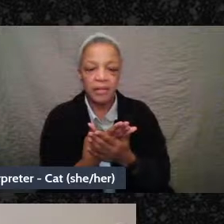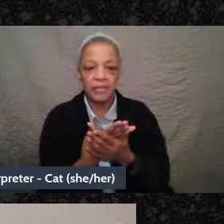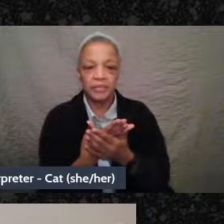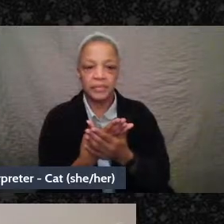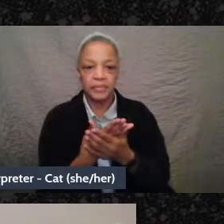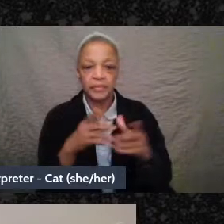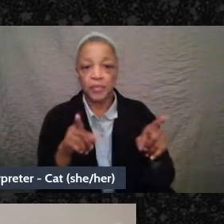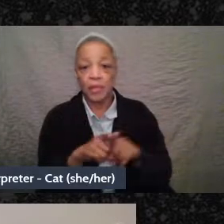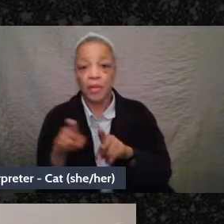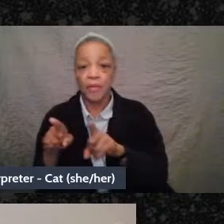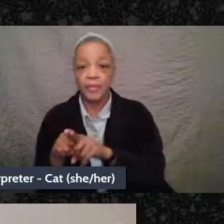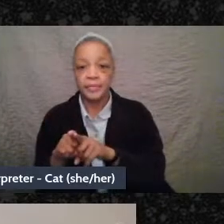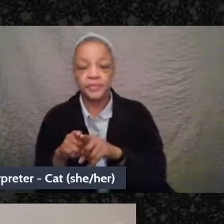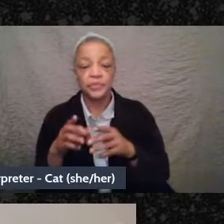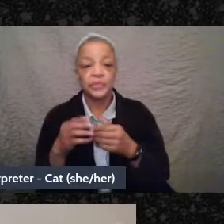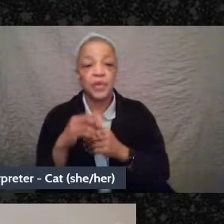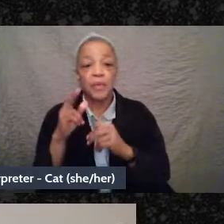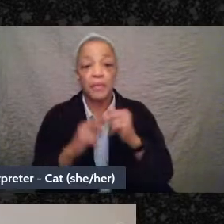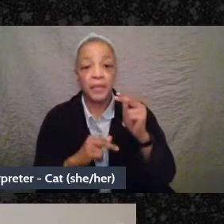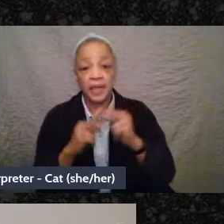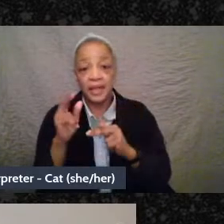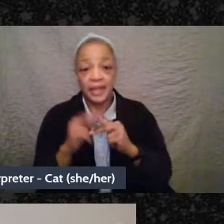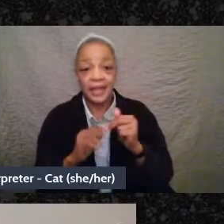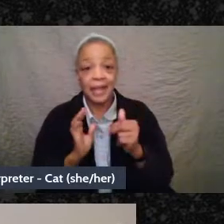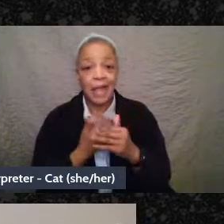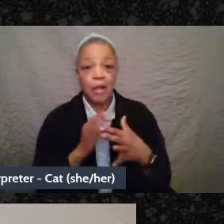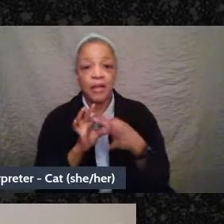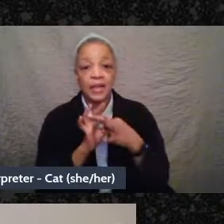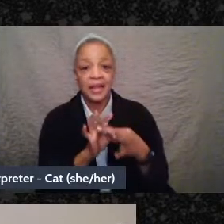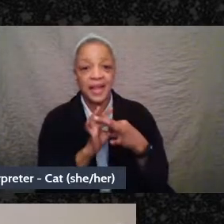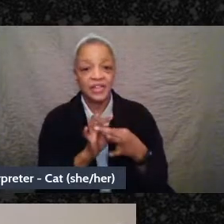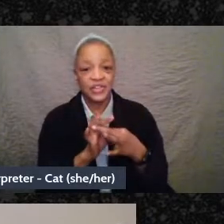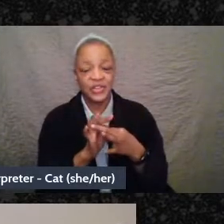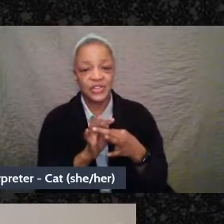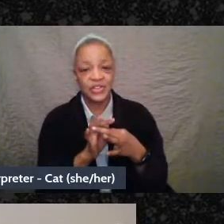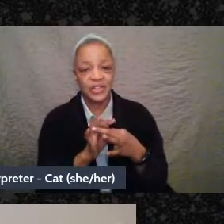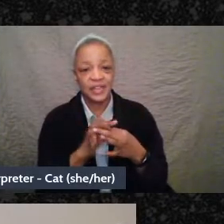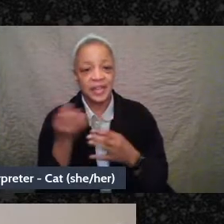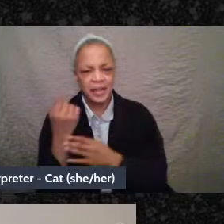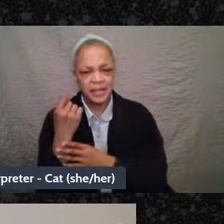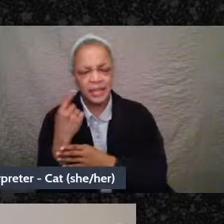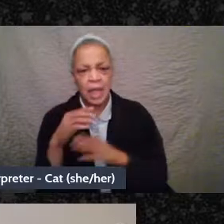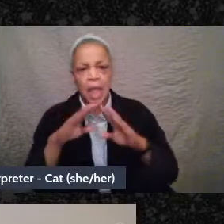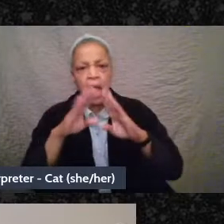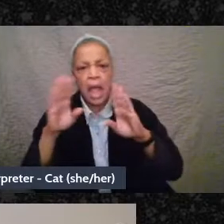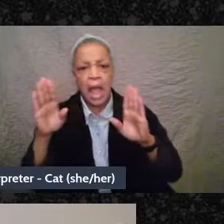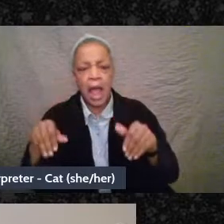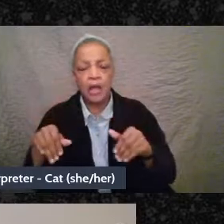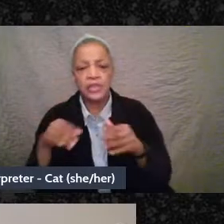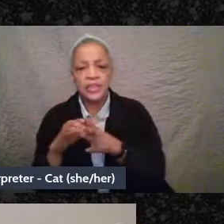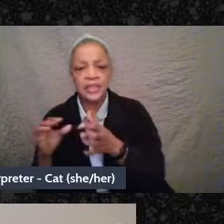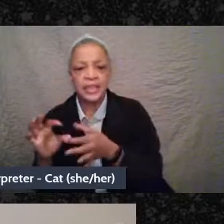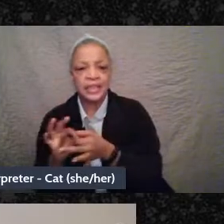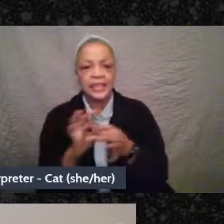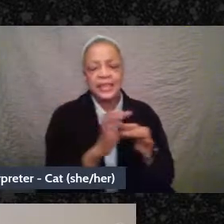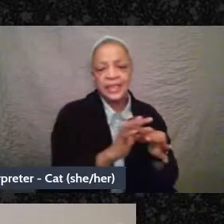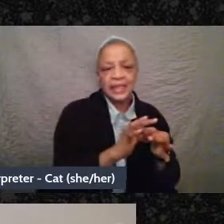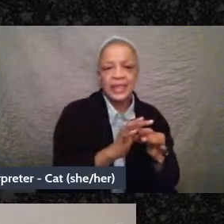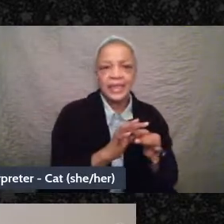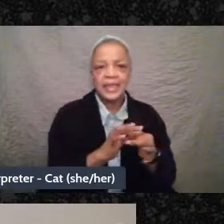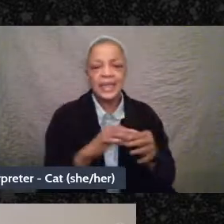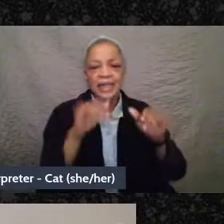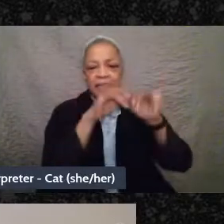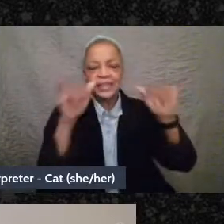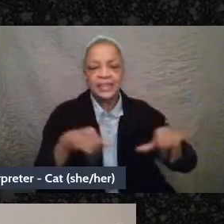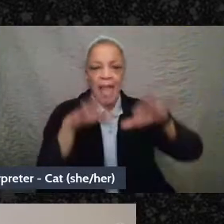also building our connections and understanding that housing is abolition and abolition is housing.